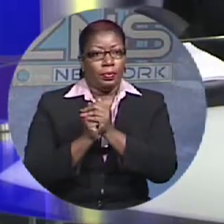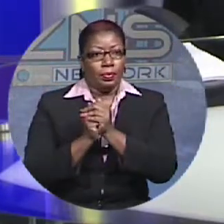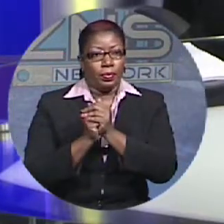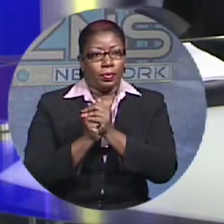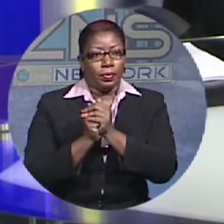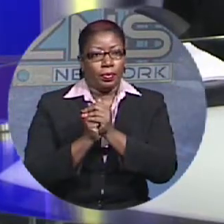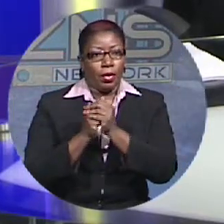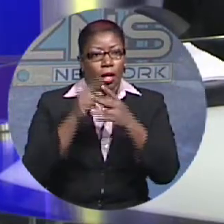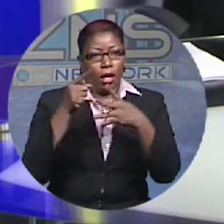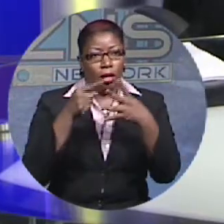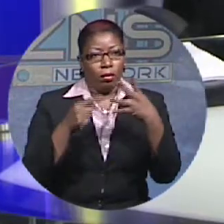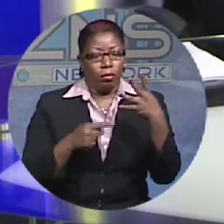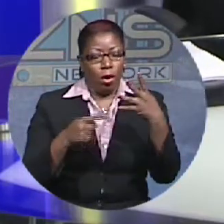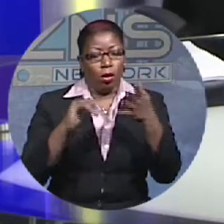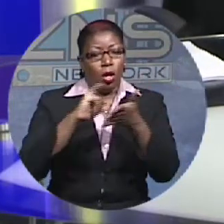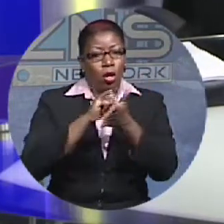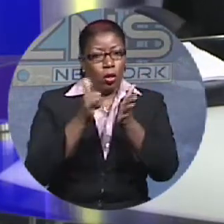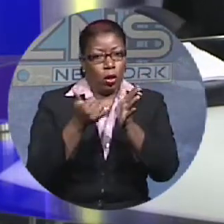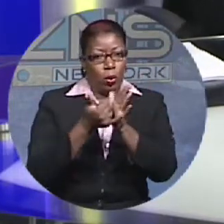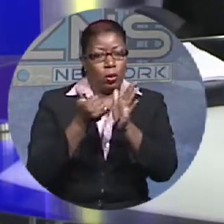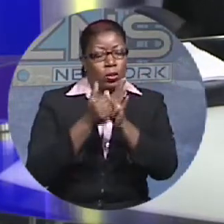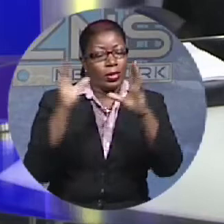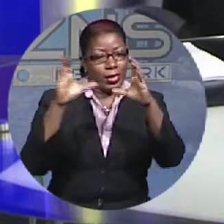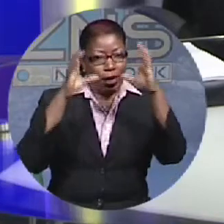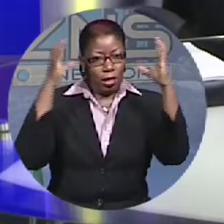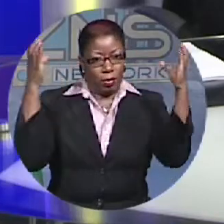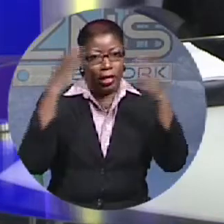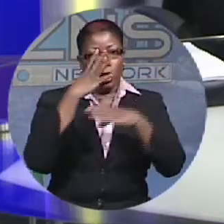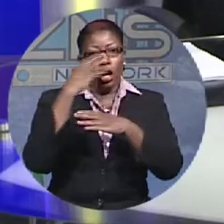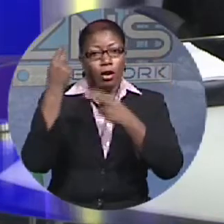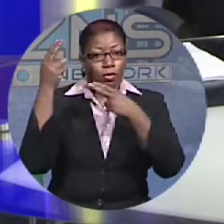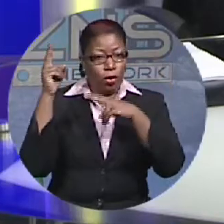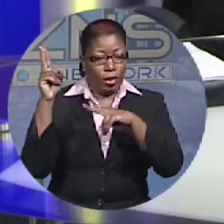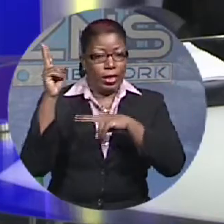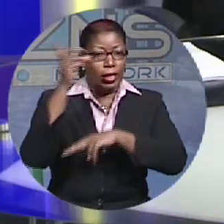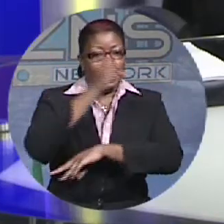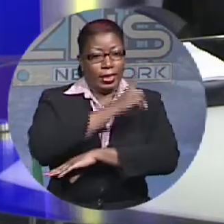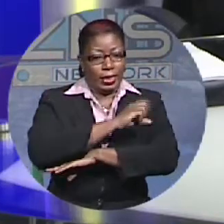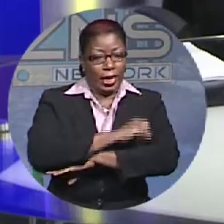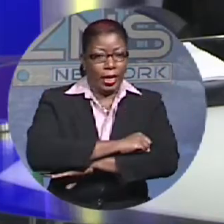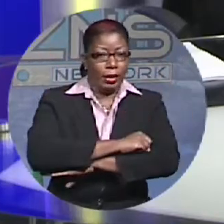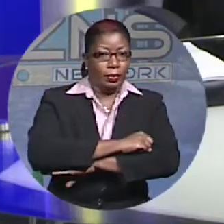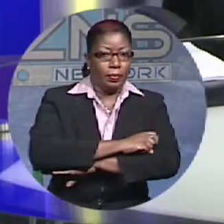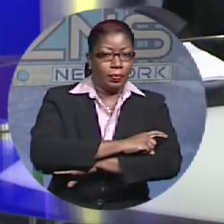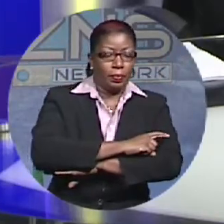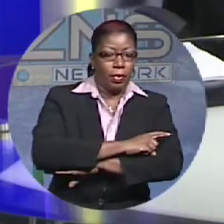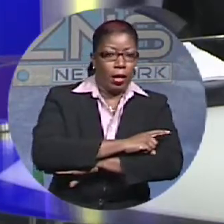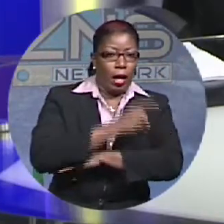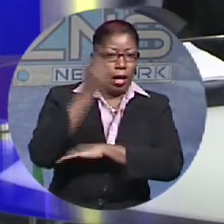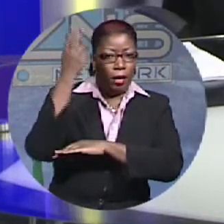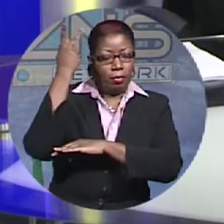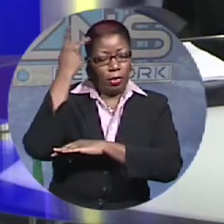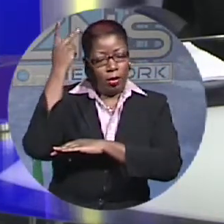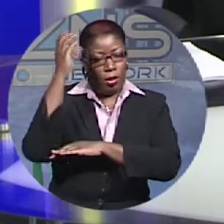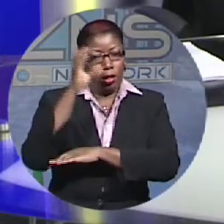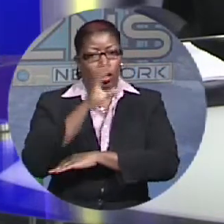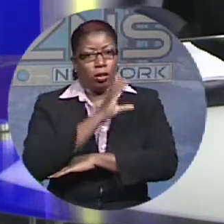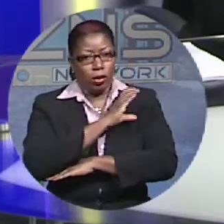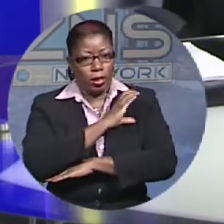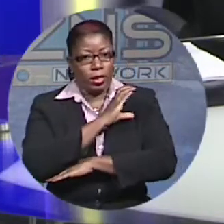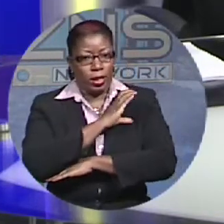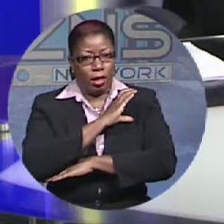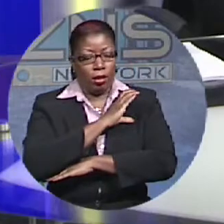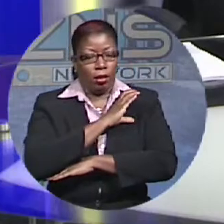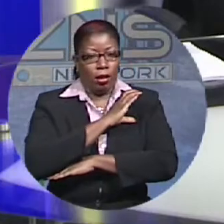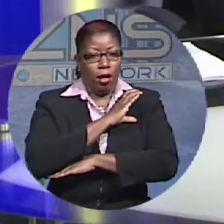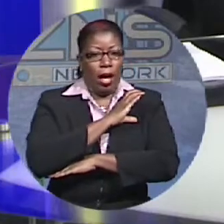that among those celebrating Fox Hill Day is Prime Minister the Right Honorable Perry Christie, Member for Fox Hill the Honorable Fred Mitchell, and members